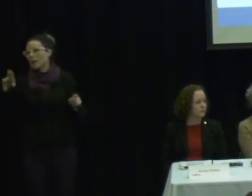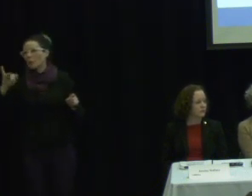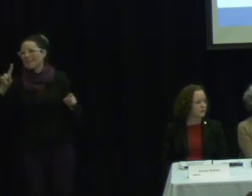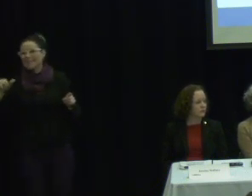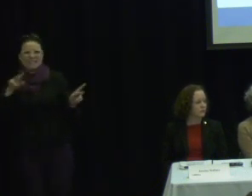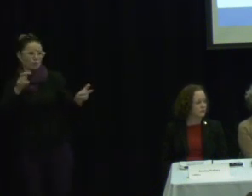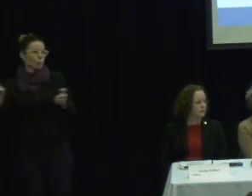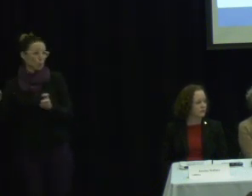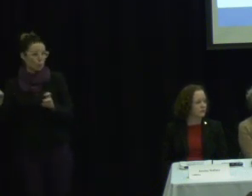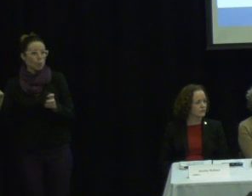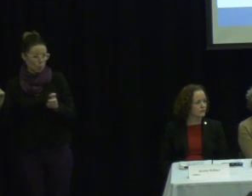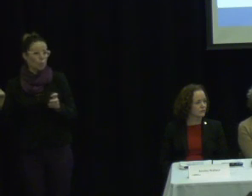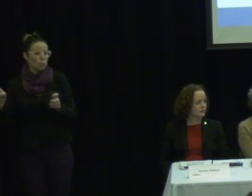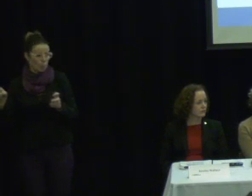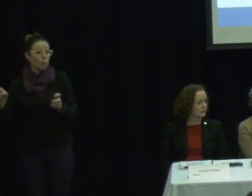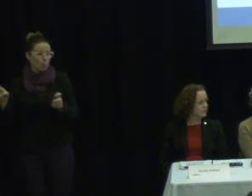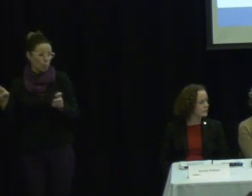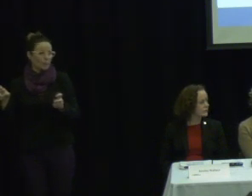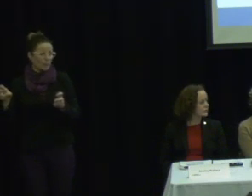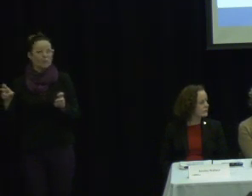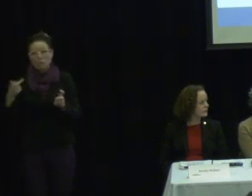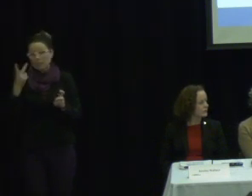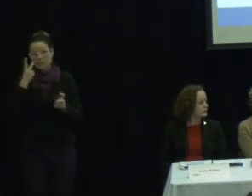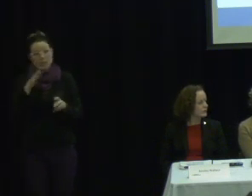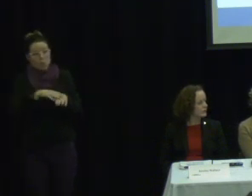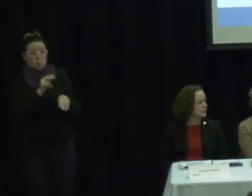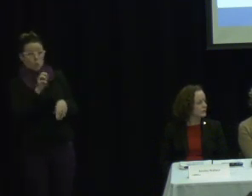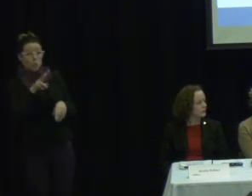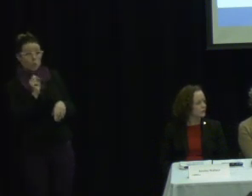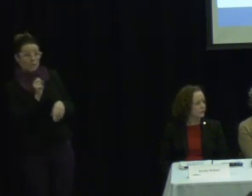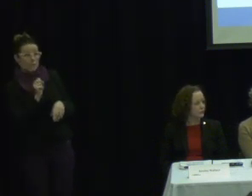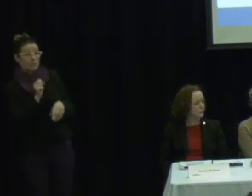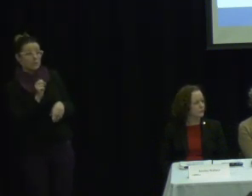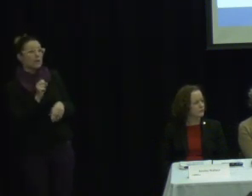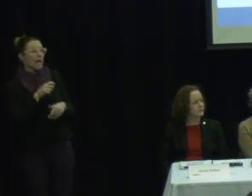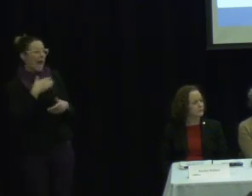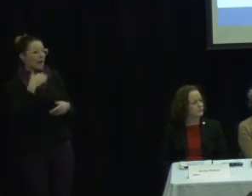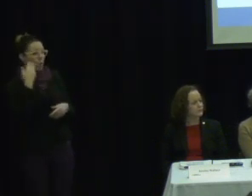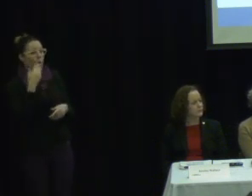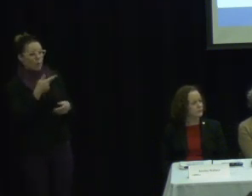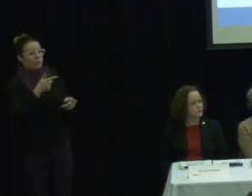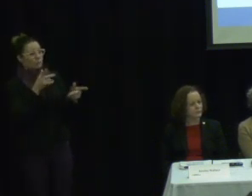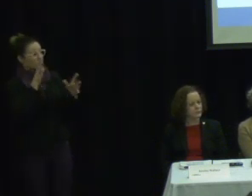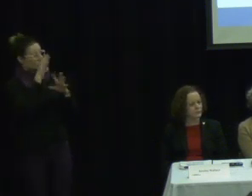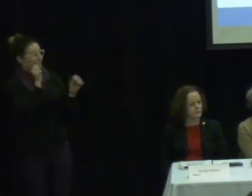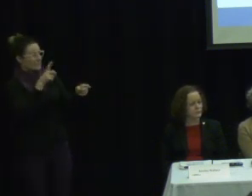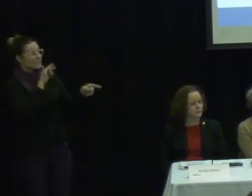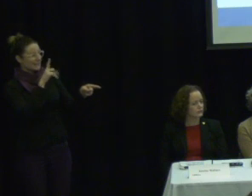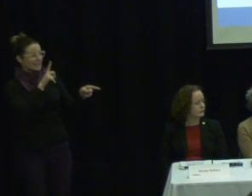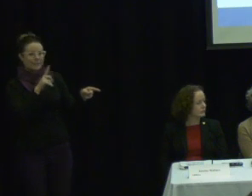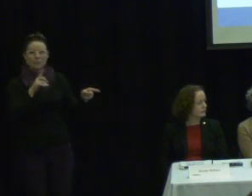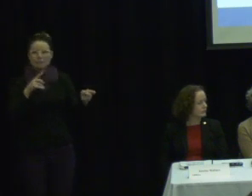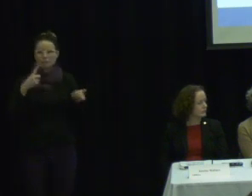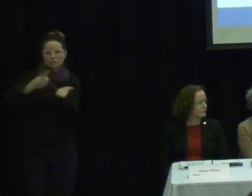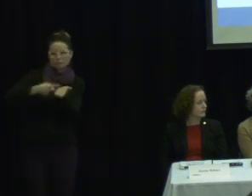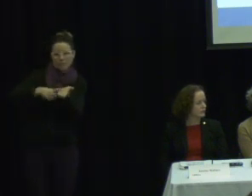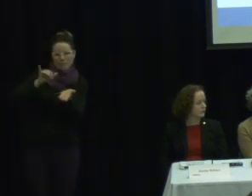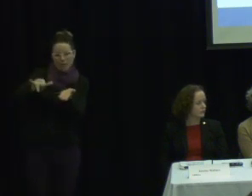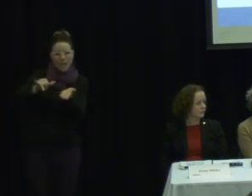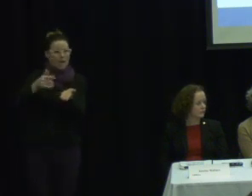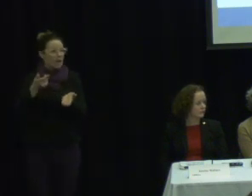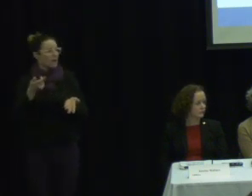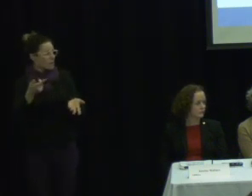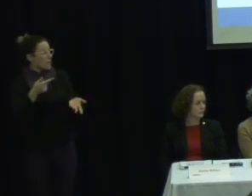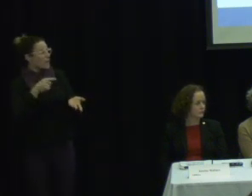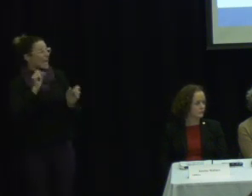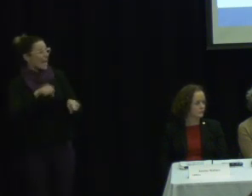Glenn, you've brought that up. Can you talk a little bit about what we are doing as an institution to support our